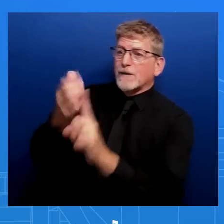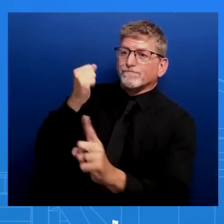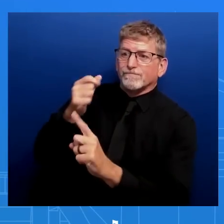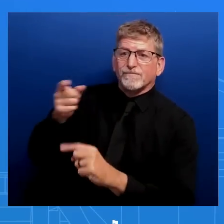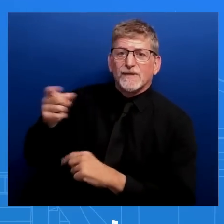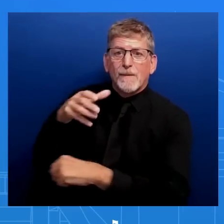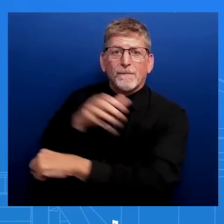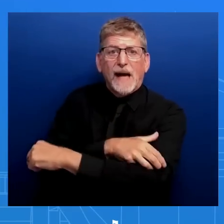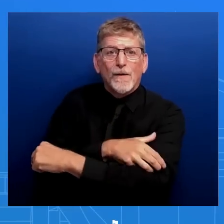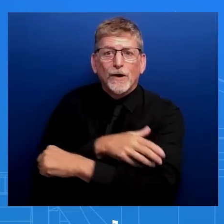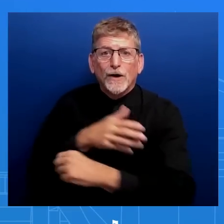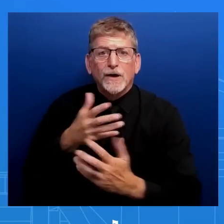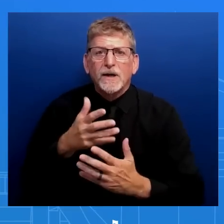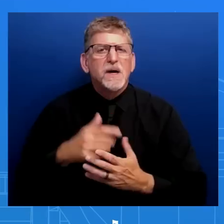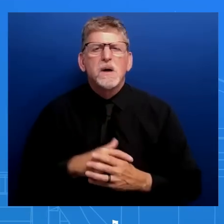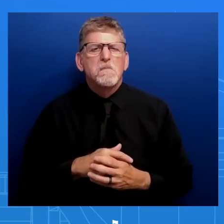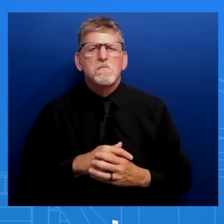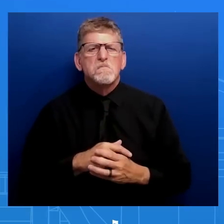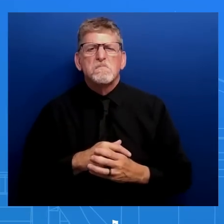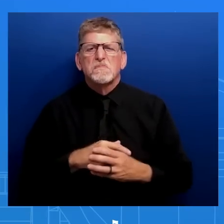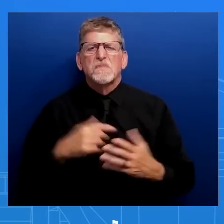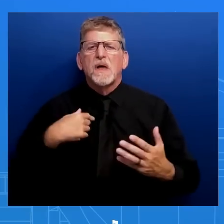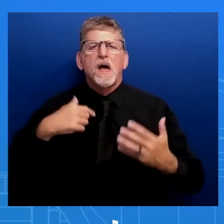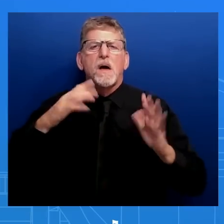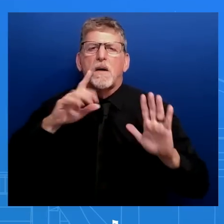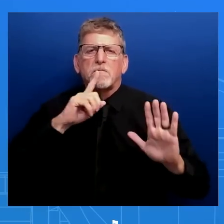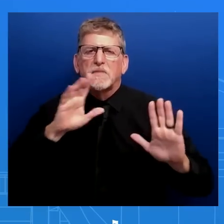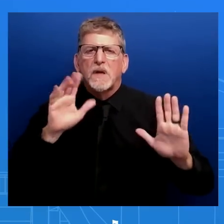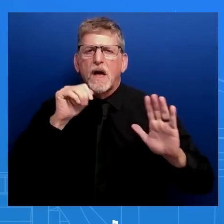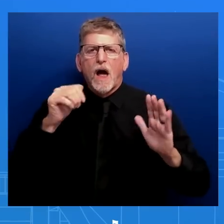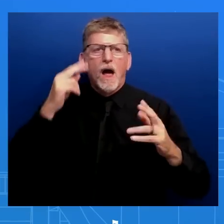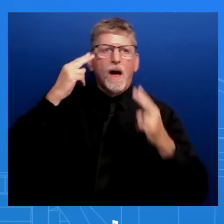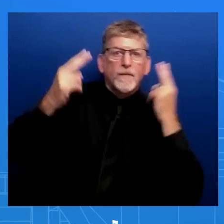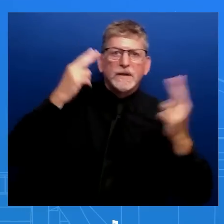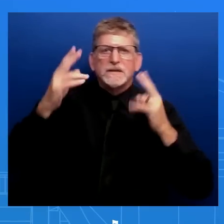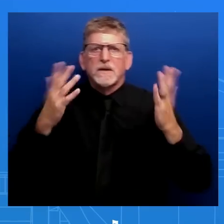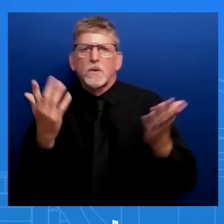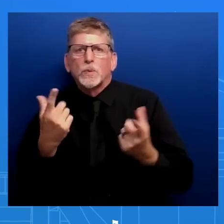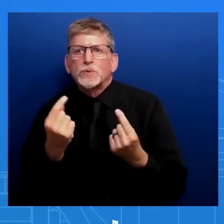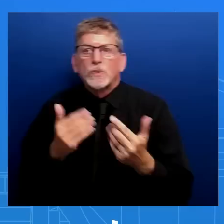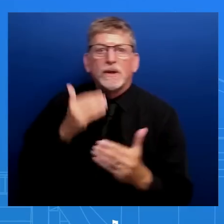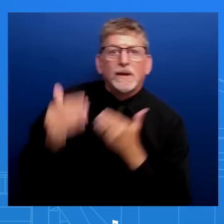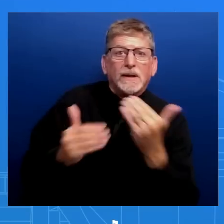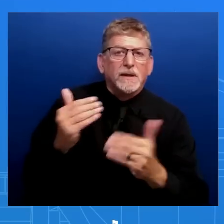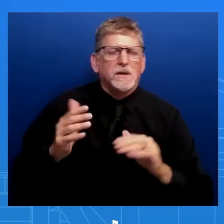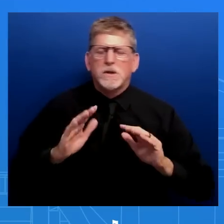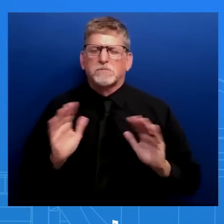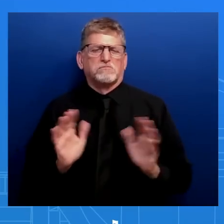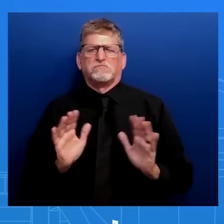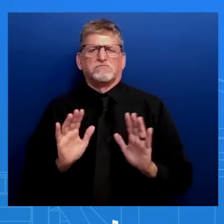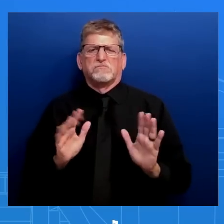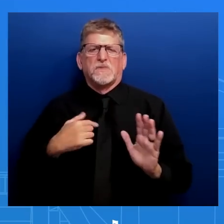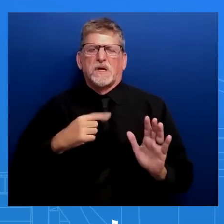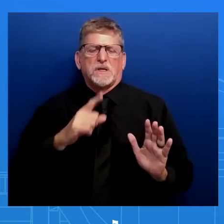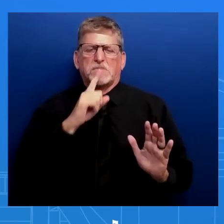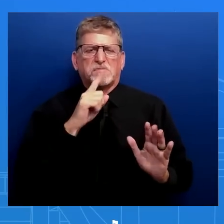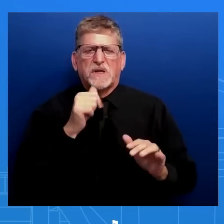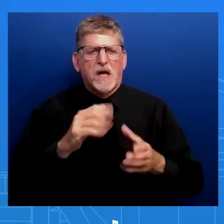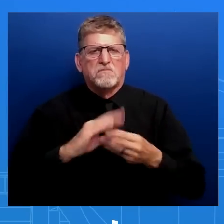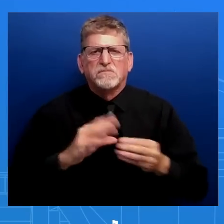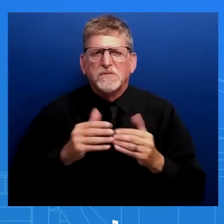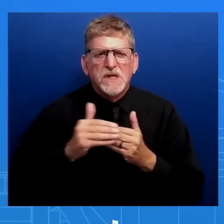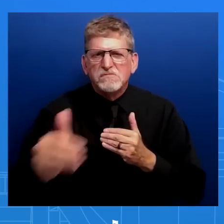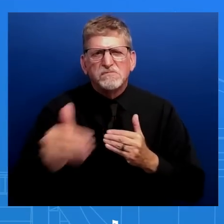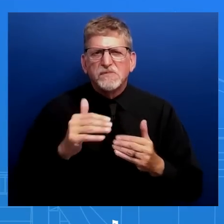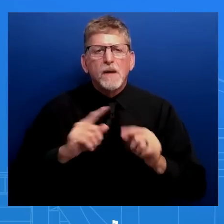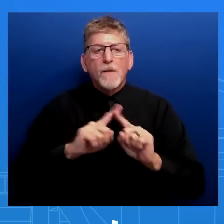take or might not take. I think it's important to take a step back here and remember that the Russians still